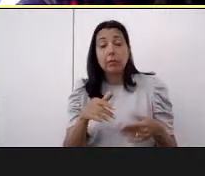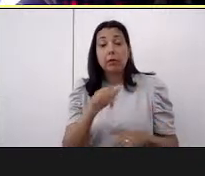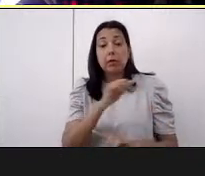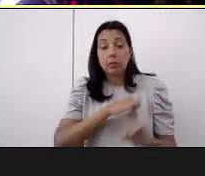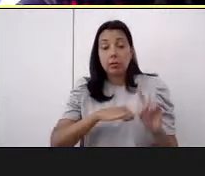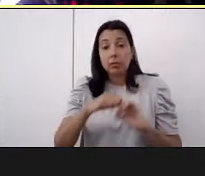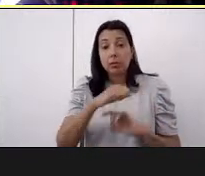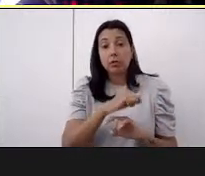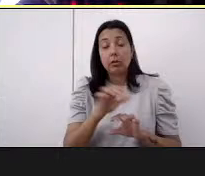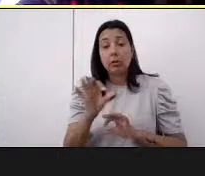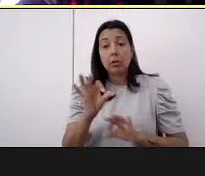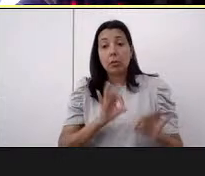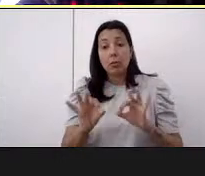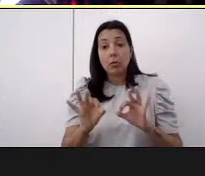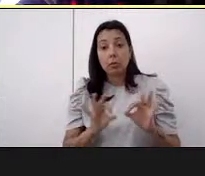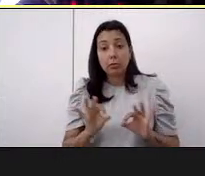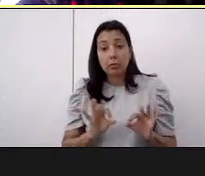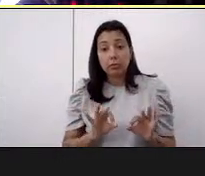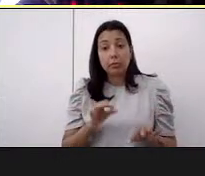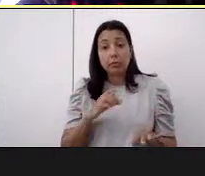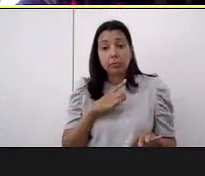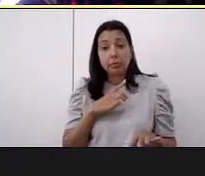Policy audiences and legal professionals,